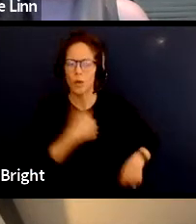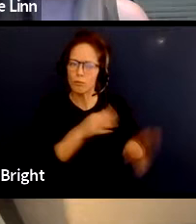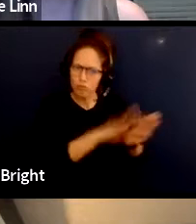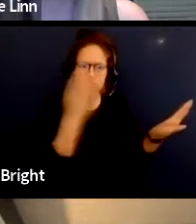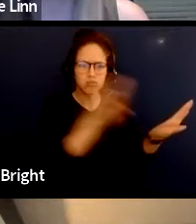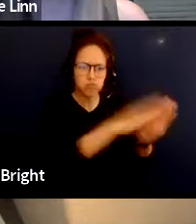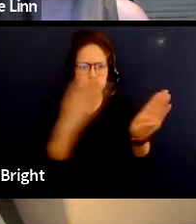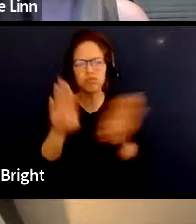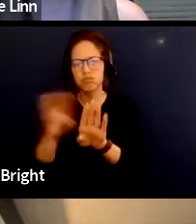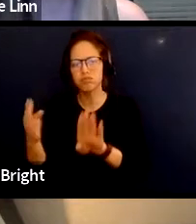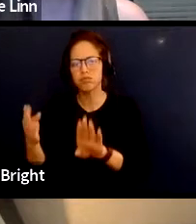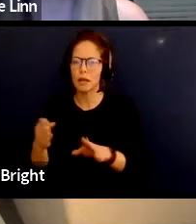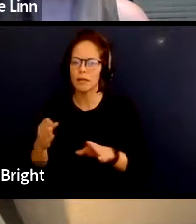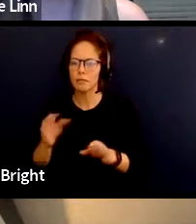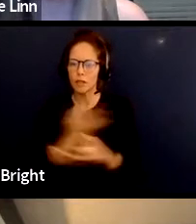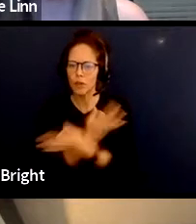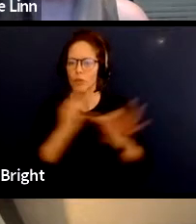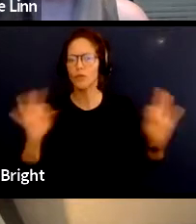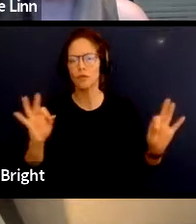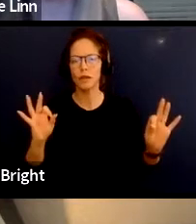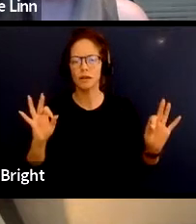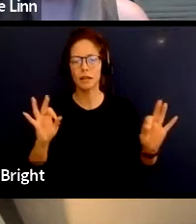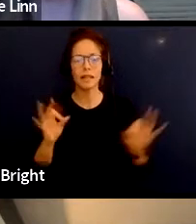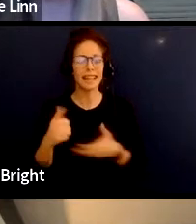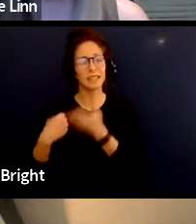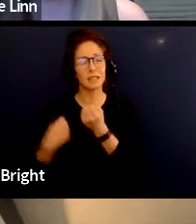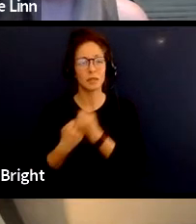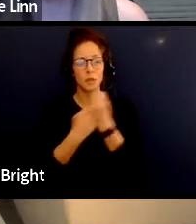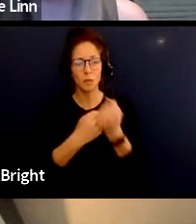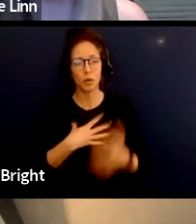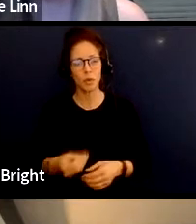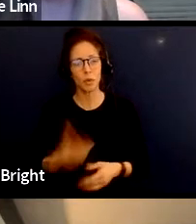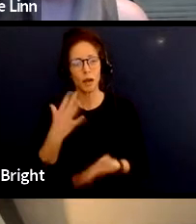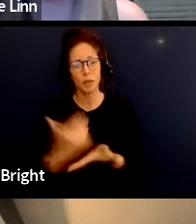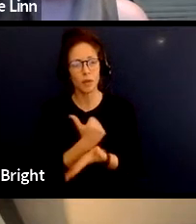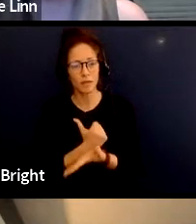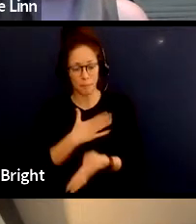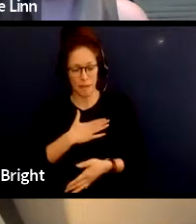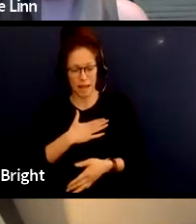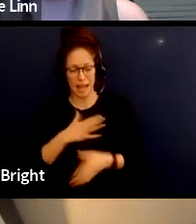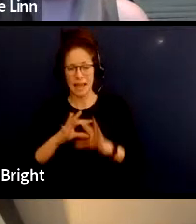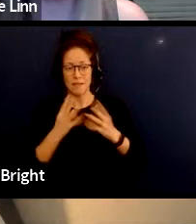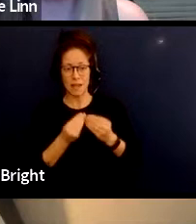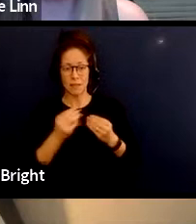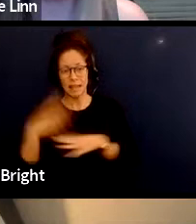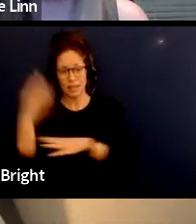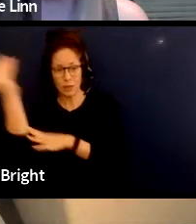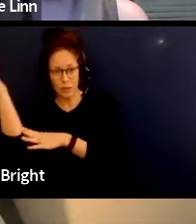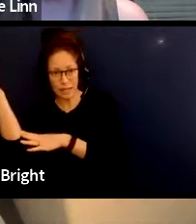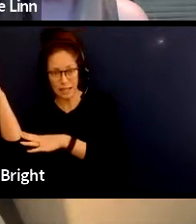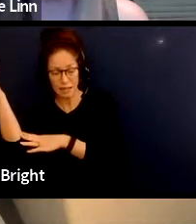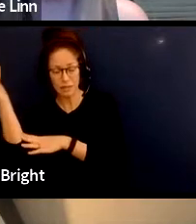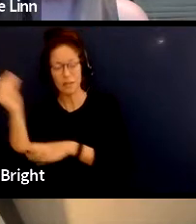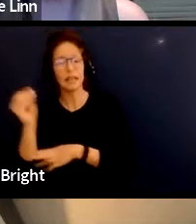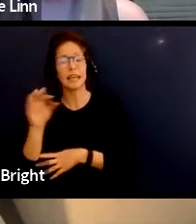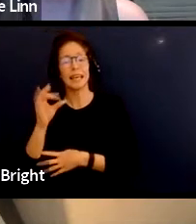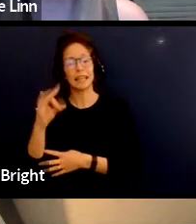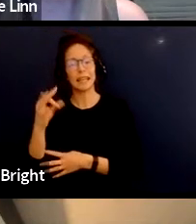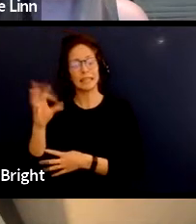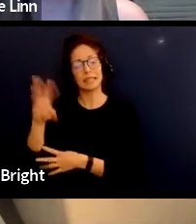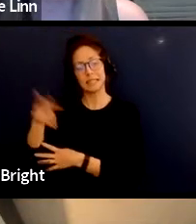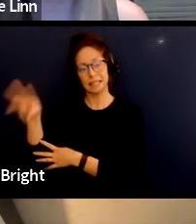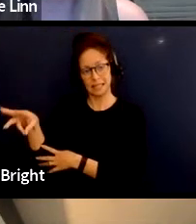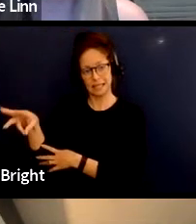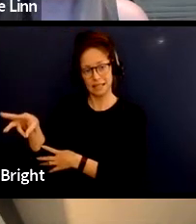I'm free to breathe, supporting white privilege. My family had to leave the Tri-Cities in 66. As minister of the First Presbyterian Church